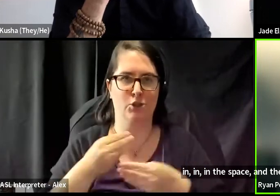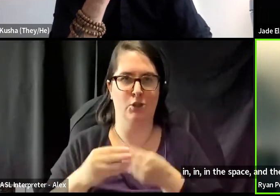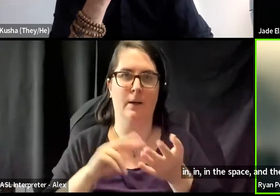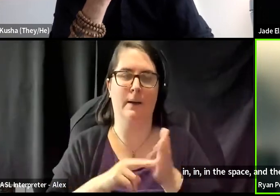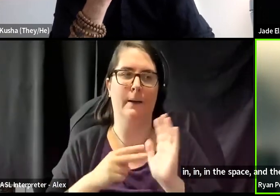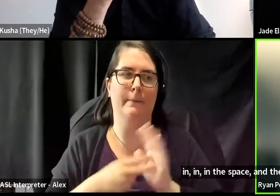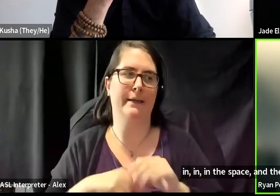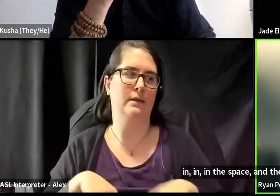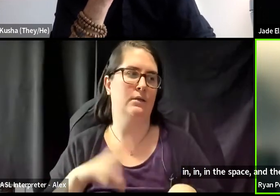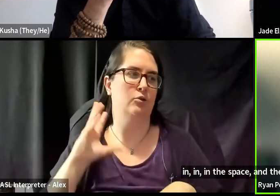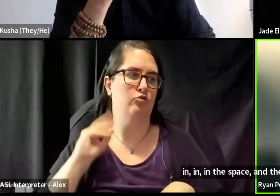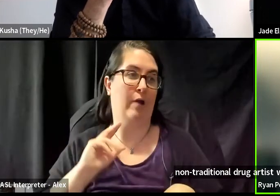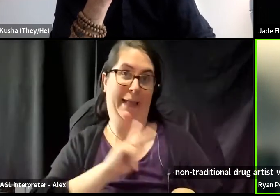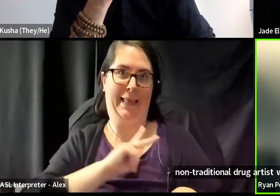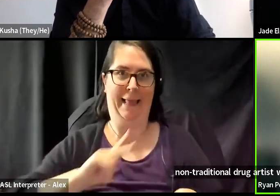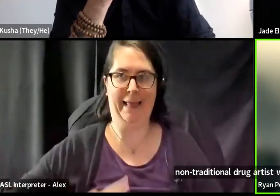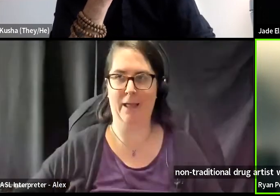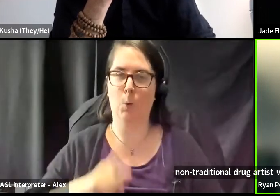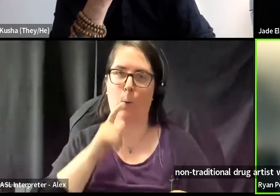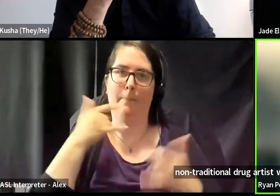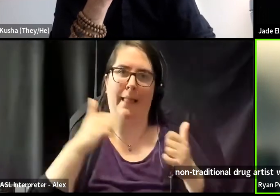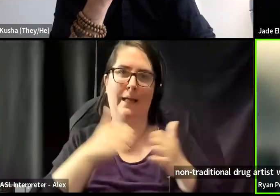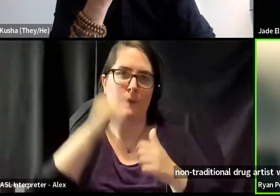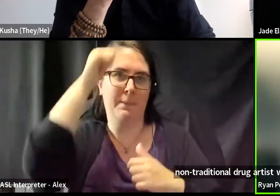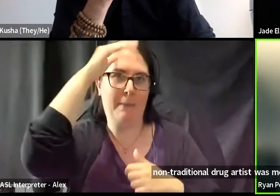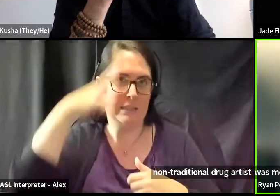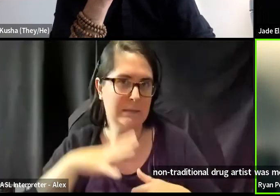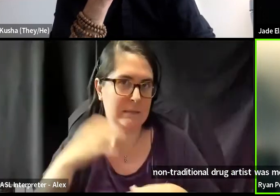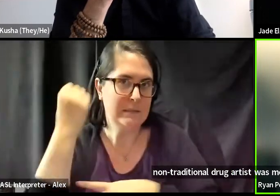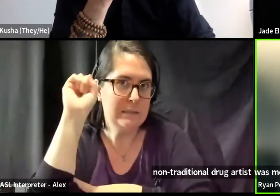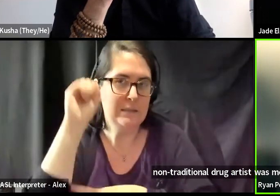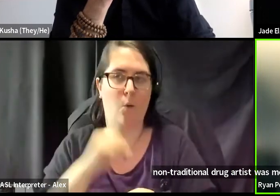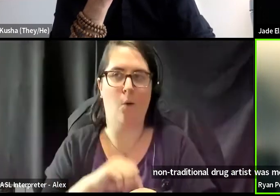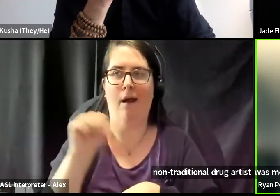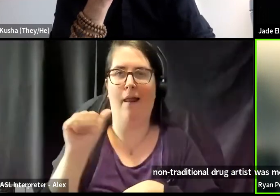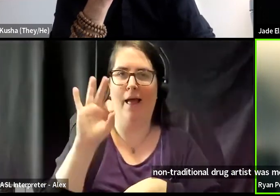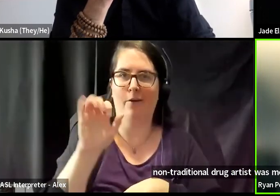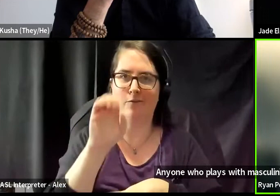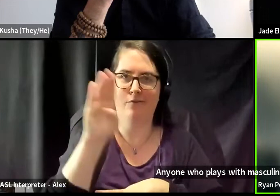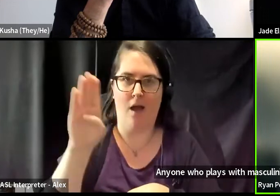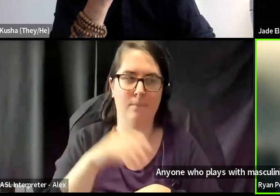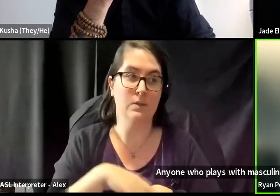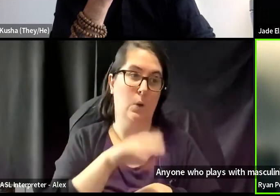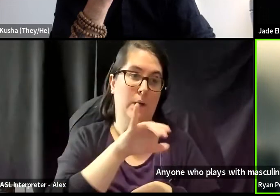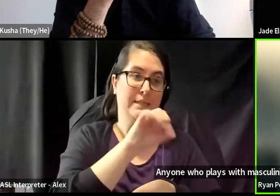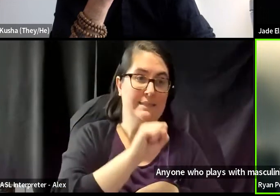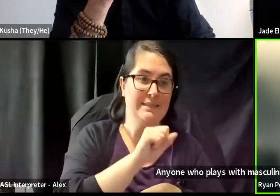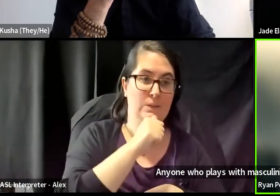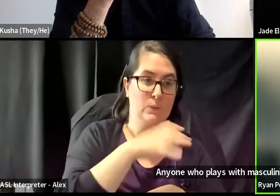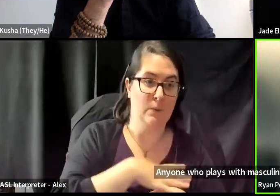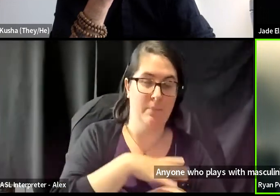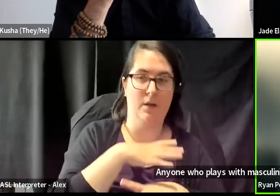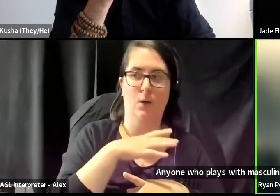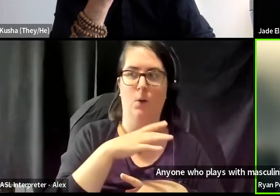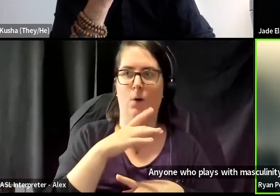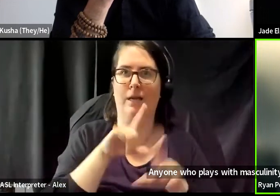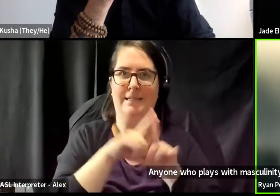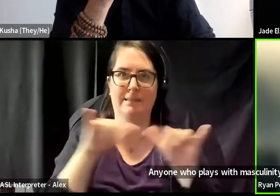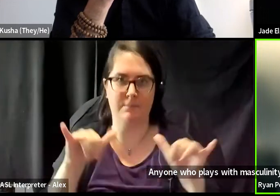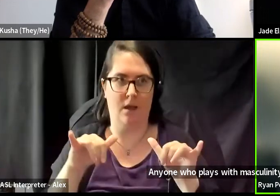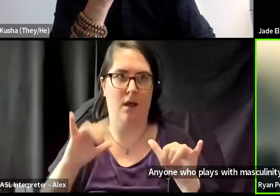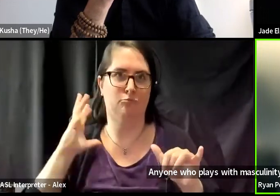drag kings, anyone who plays with masculinity, and like AFAB folks, so like cis women who are also doing drag or whatever,